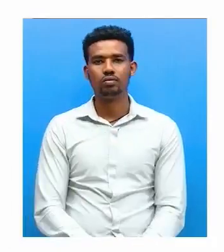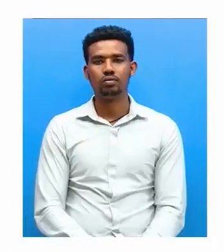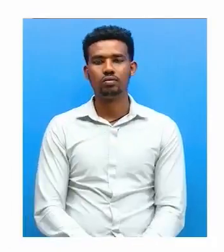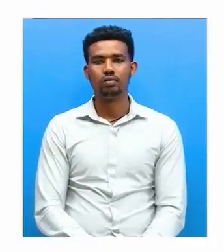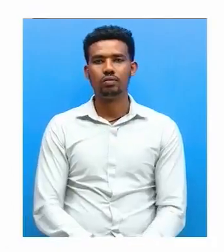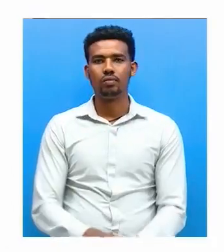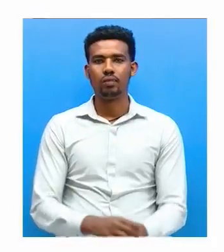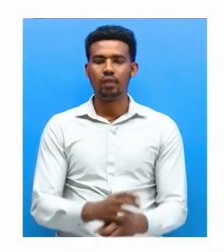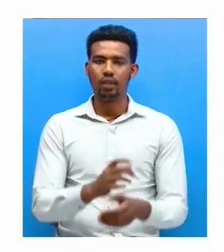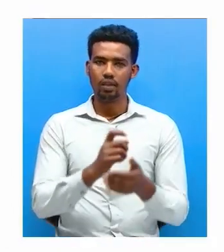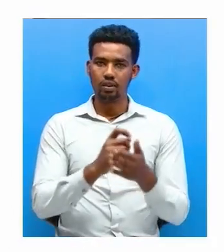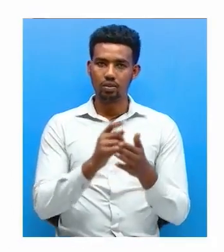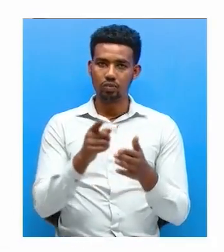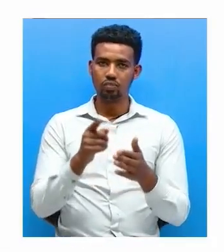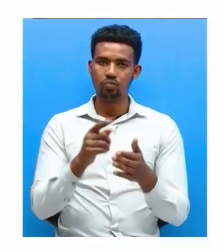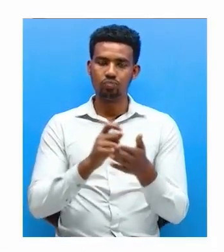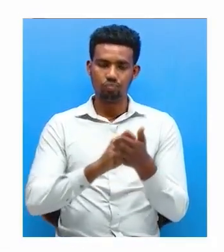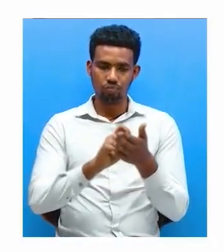write